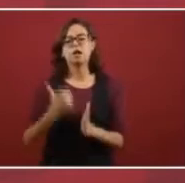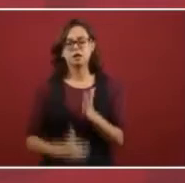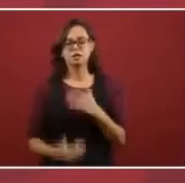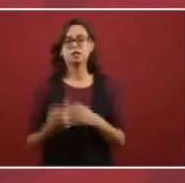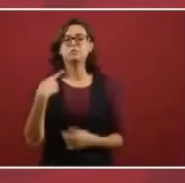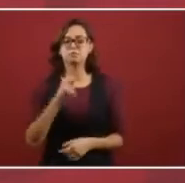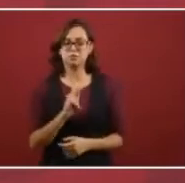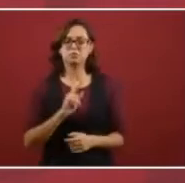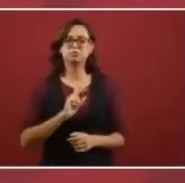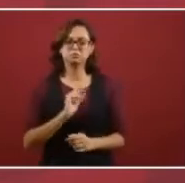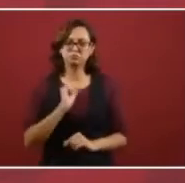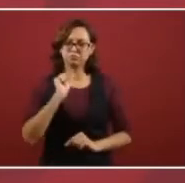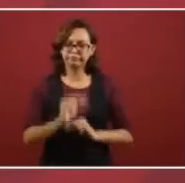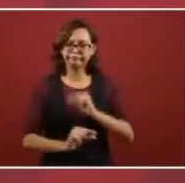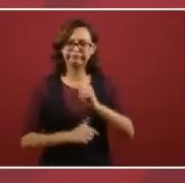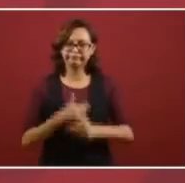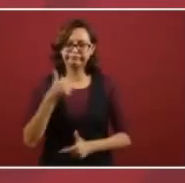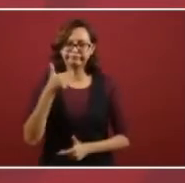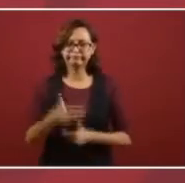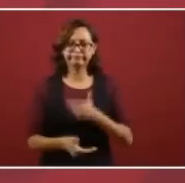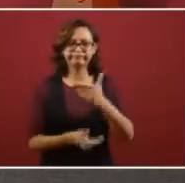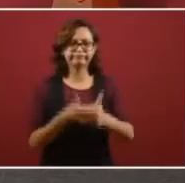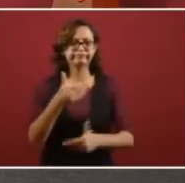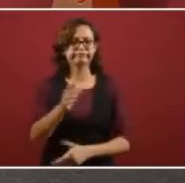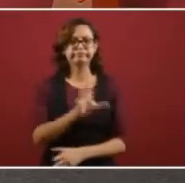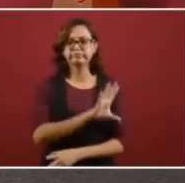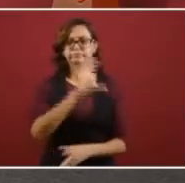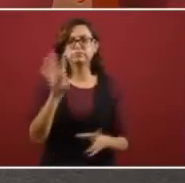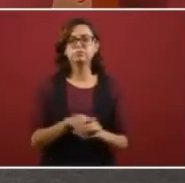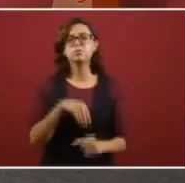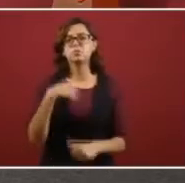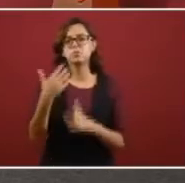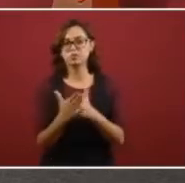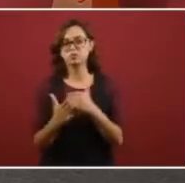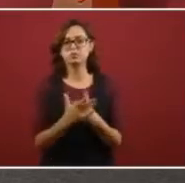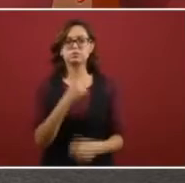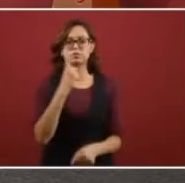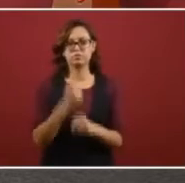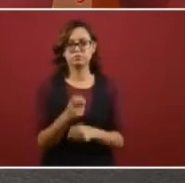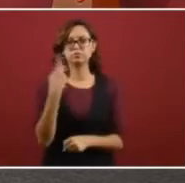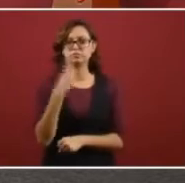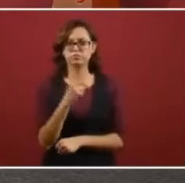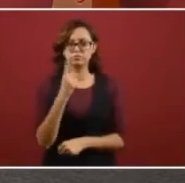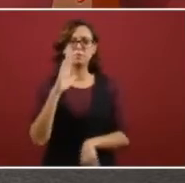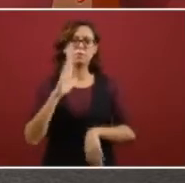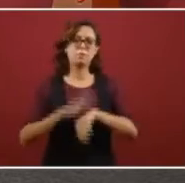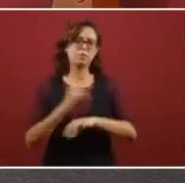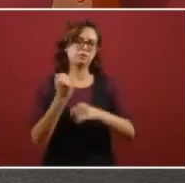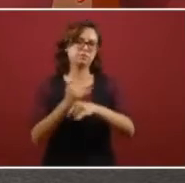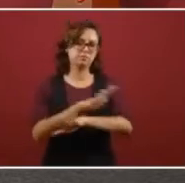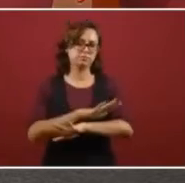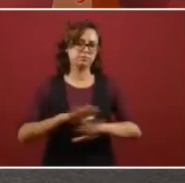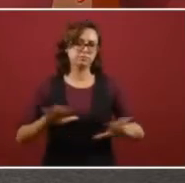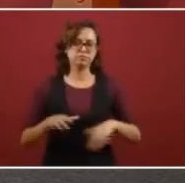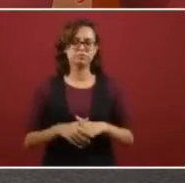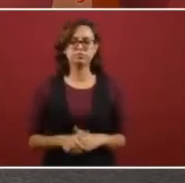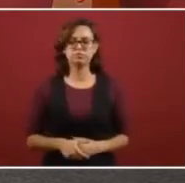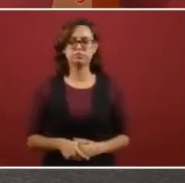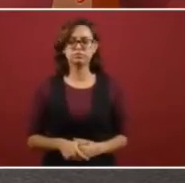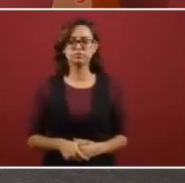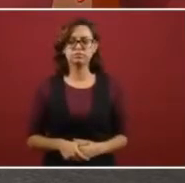There's a few things we still need, but we're advancing in everything. And on the 1st of December, we'll let you